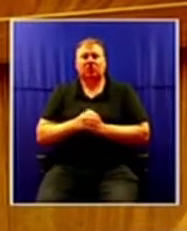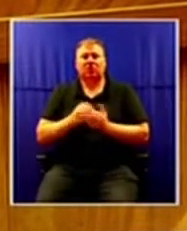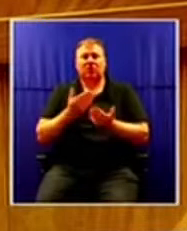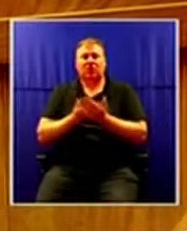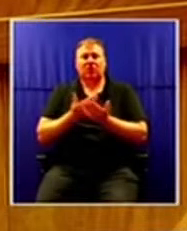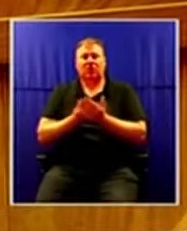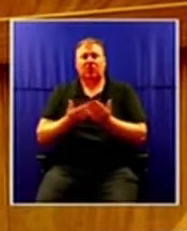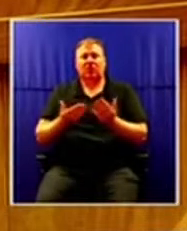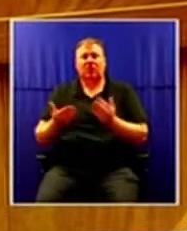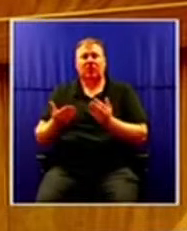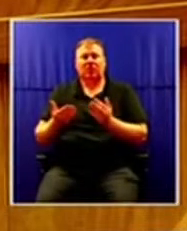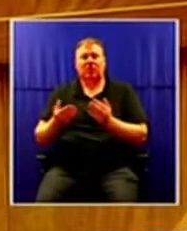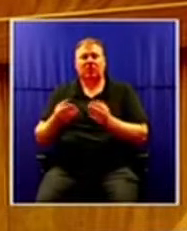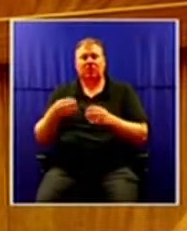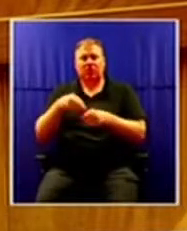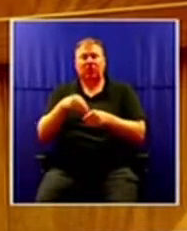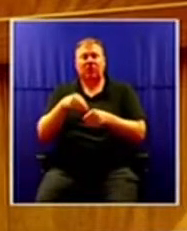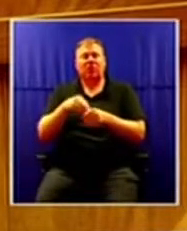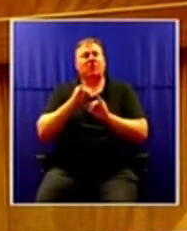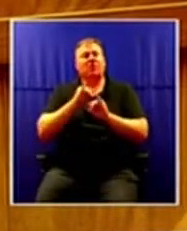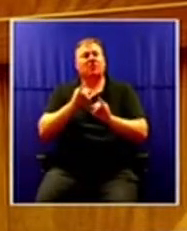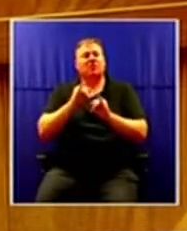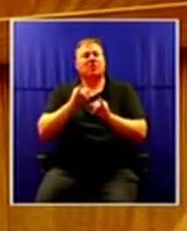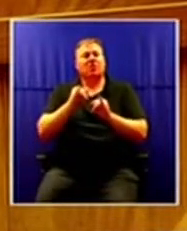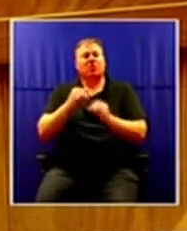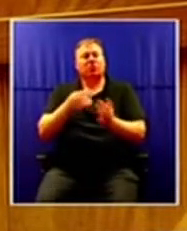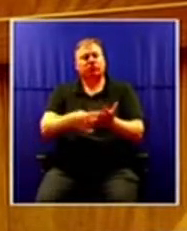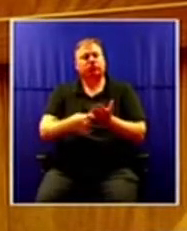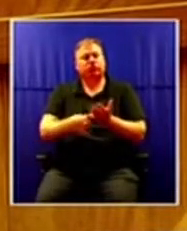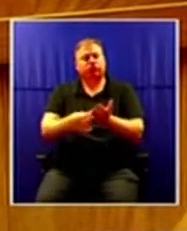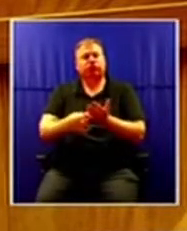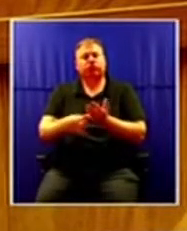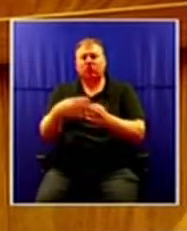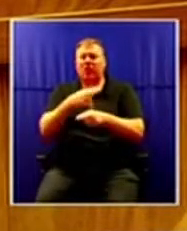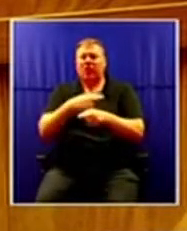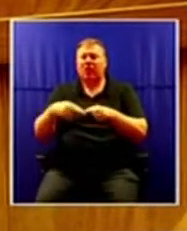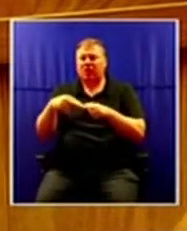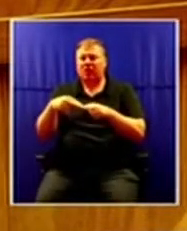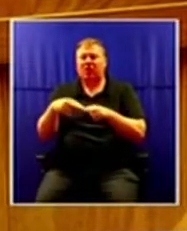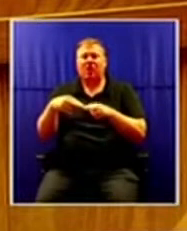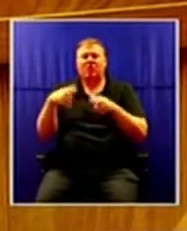in a very serious manner on national issues.